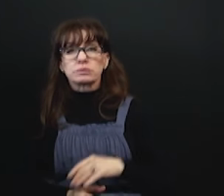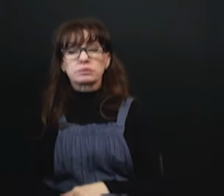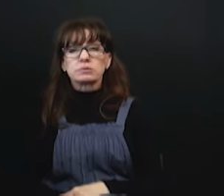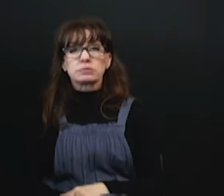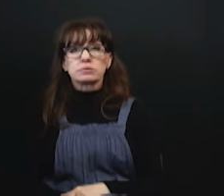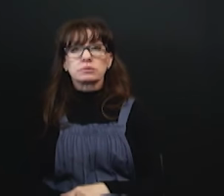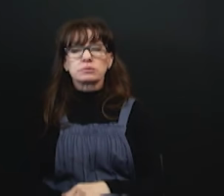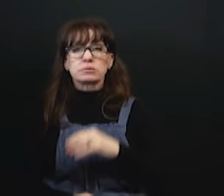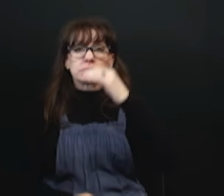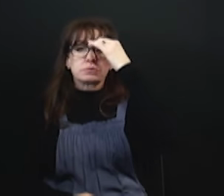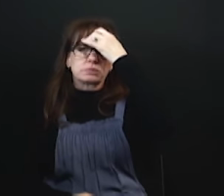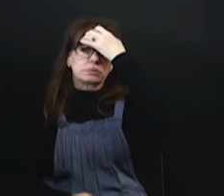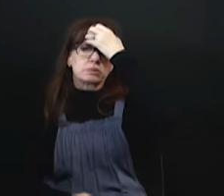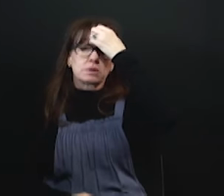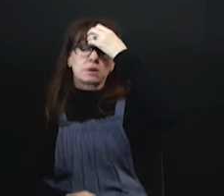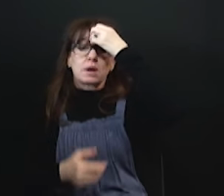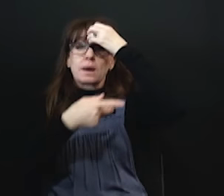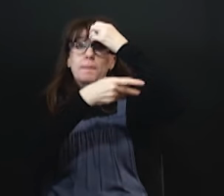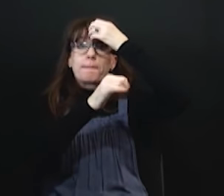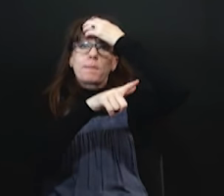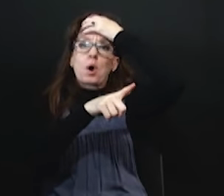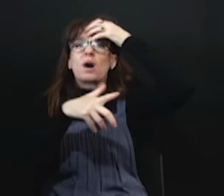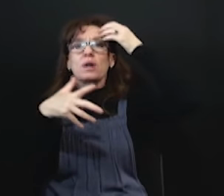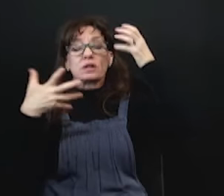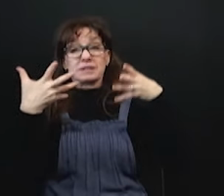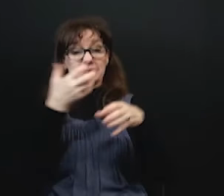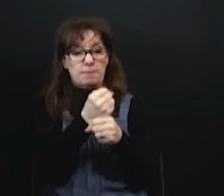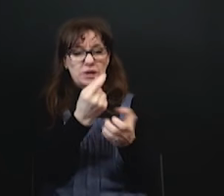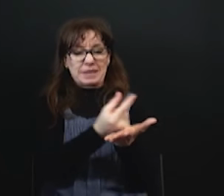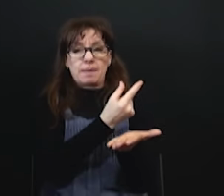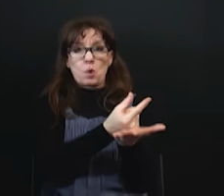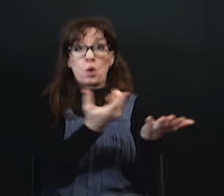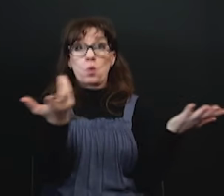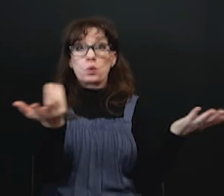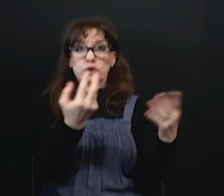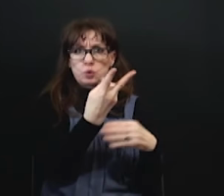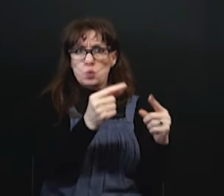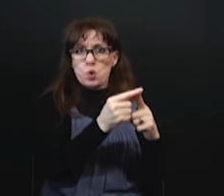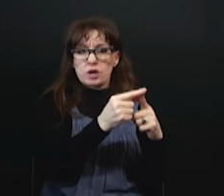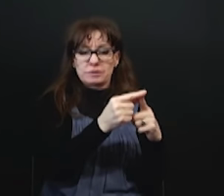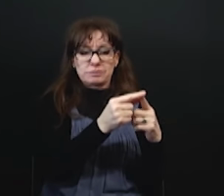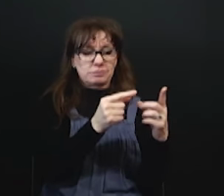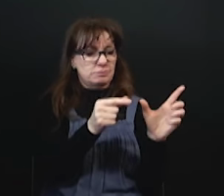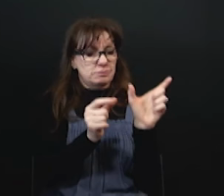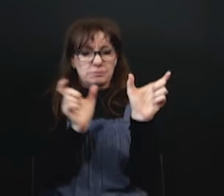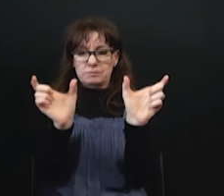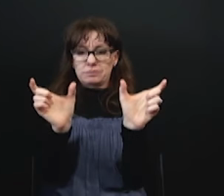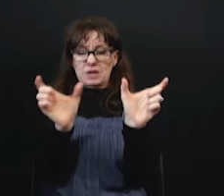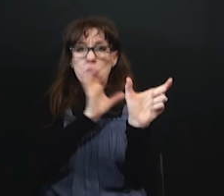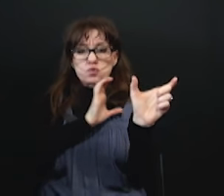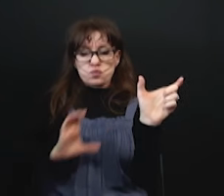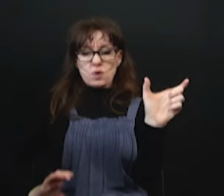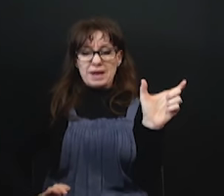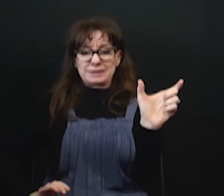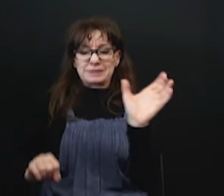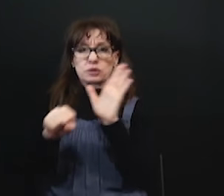If the Apostle Paul were to summarize the gospel in two words, they would be Christ crucified.